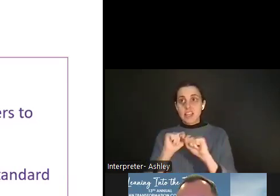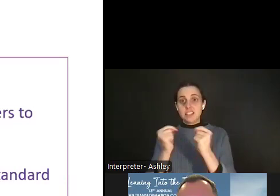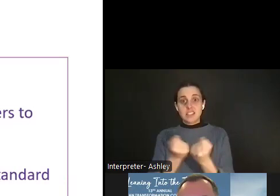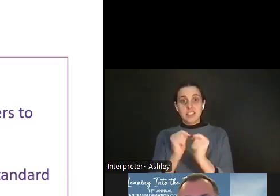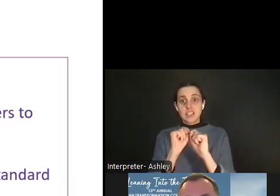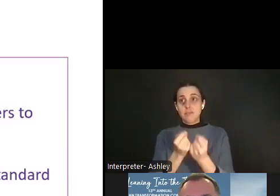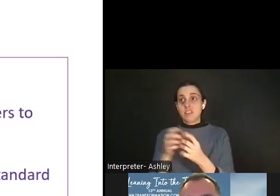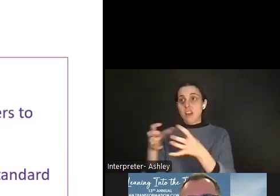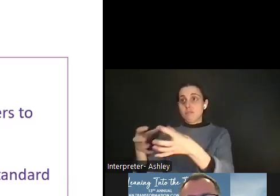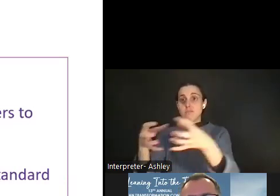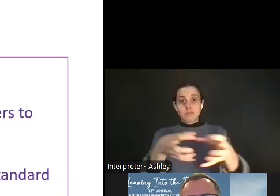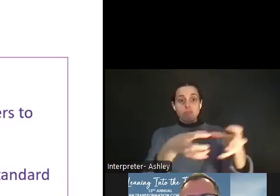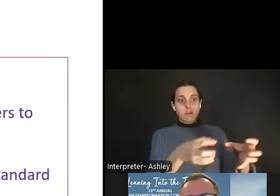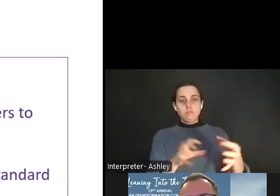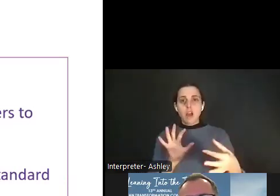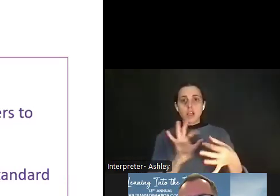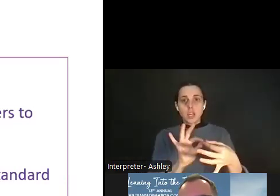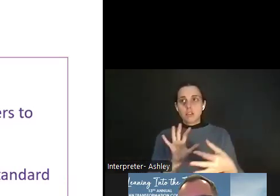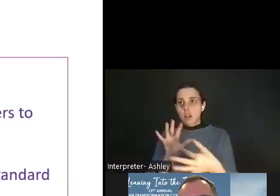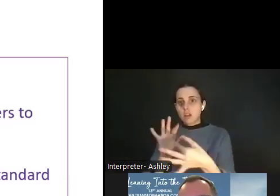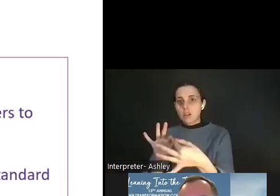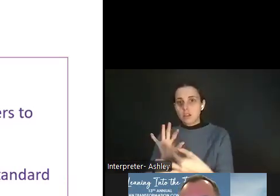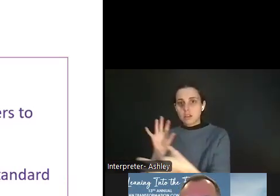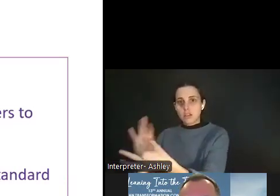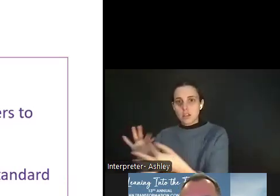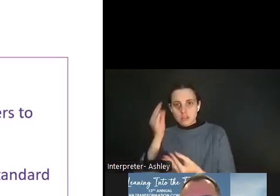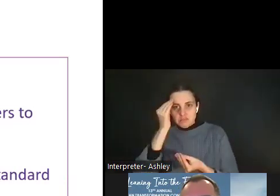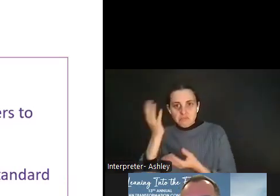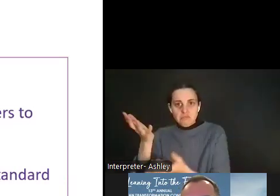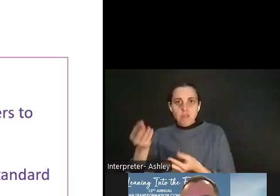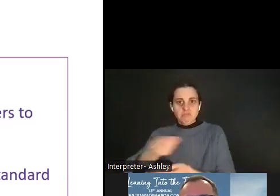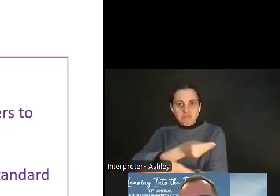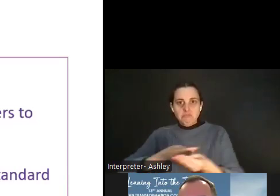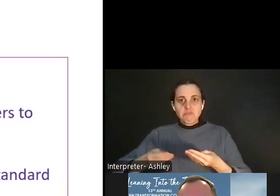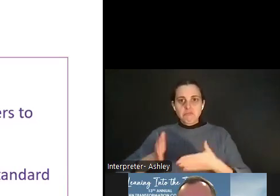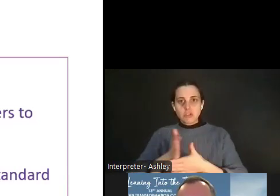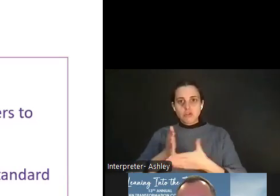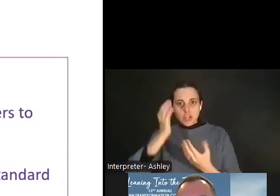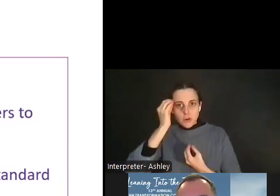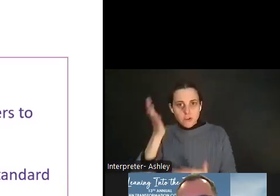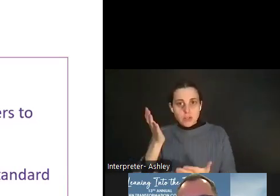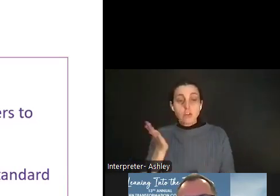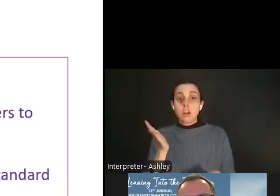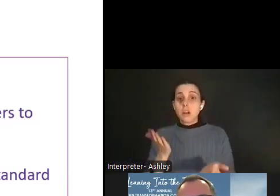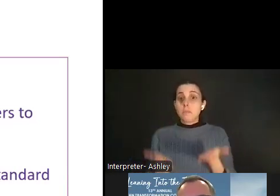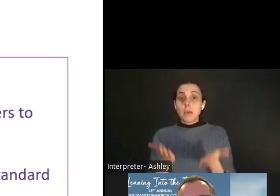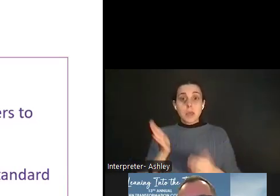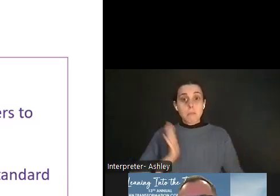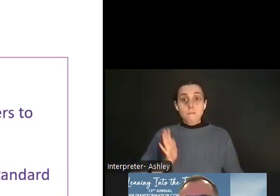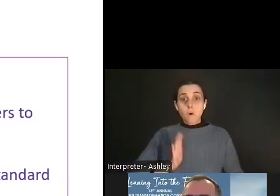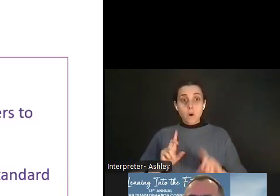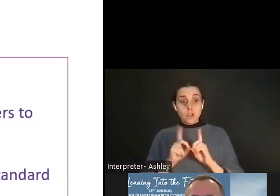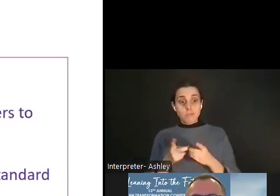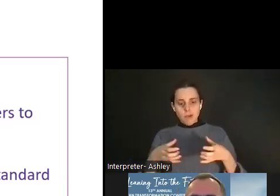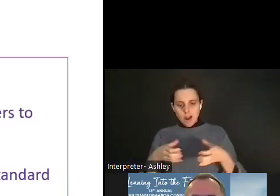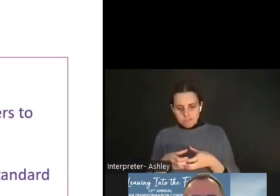in conducting A3s, for example, where before, they might have seen some barrier around their department,